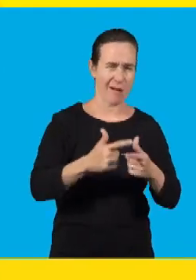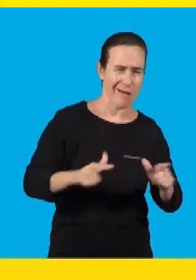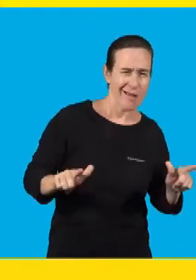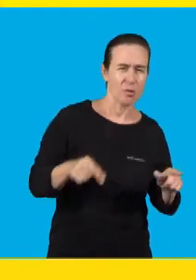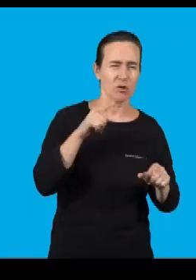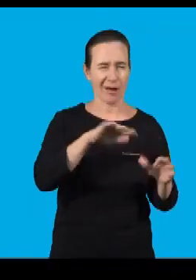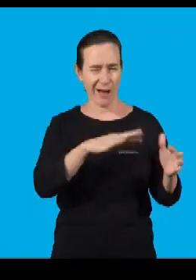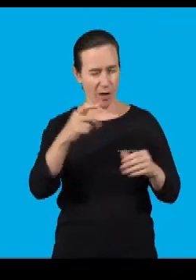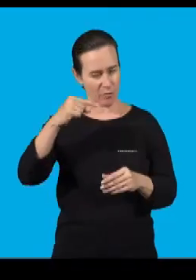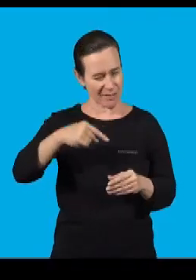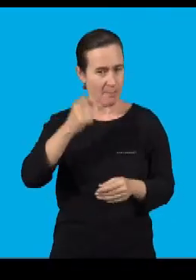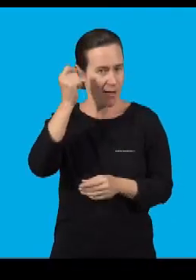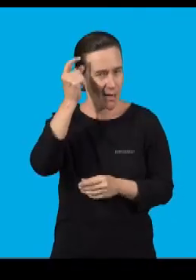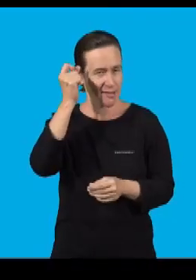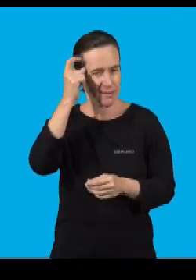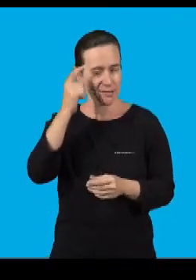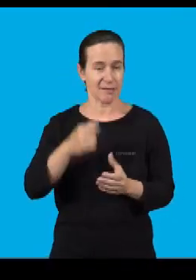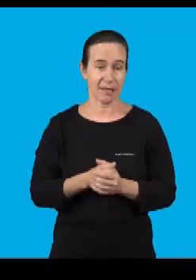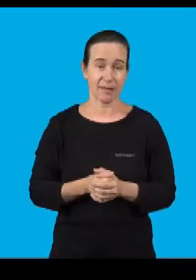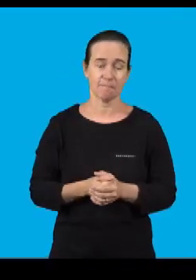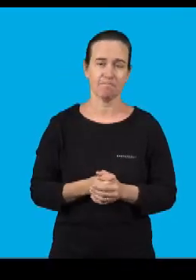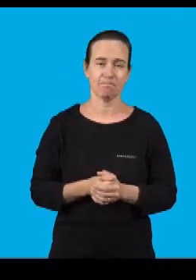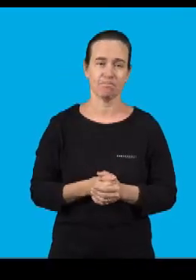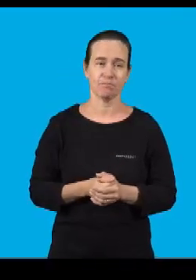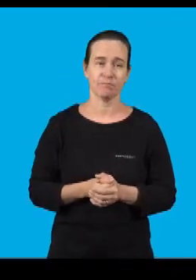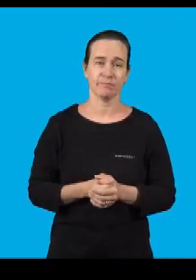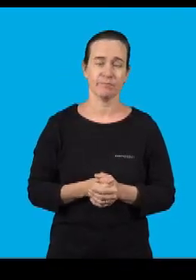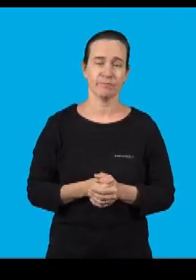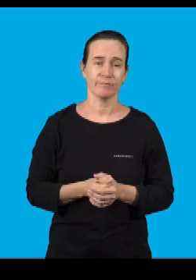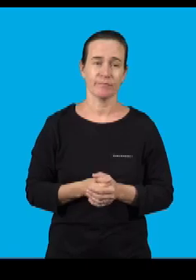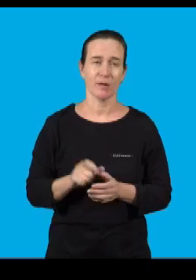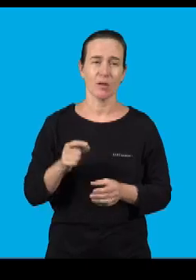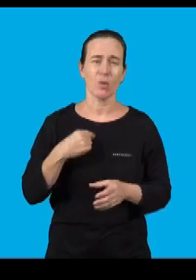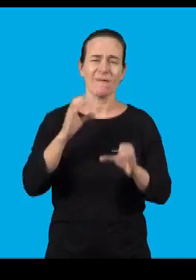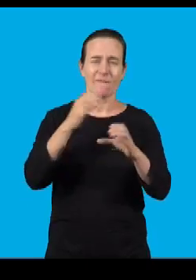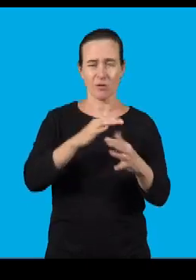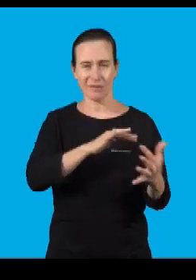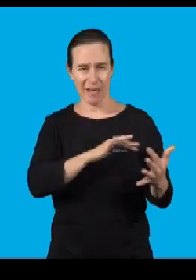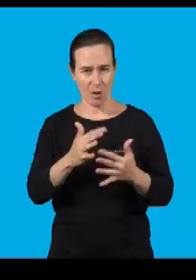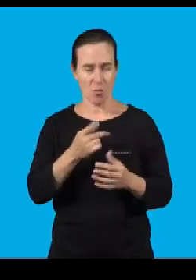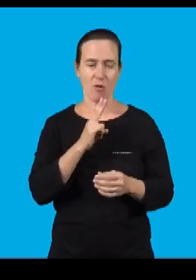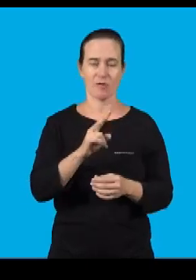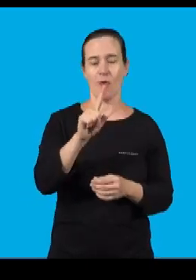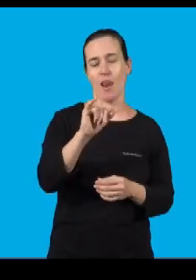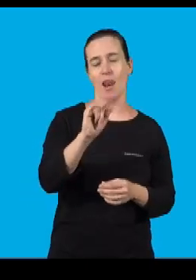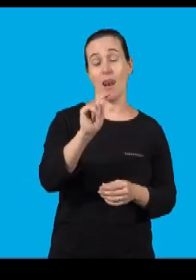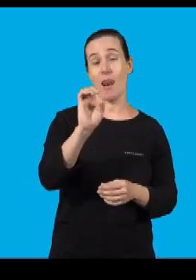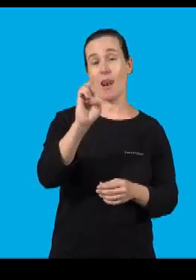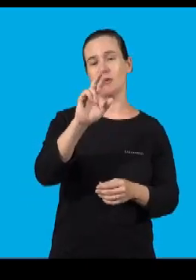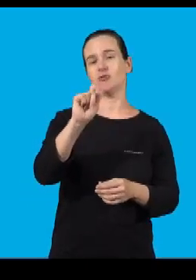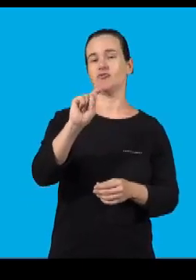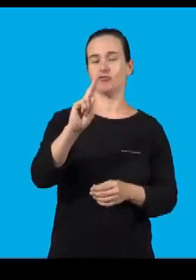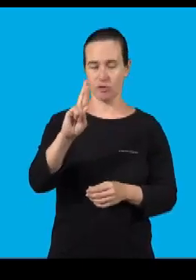features and comprehension strategies. And remember, this was specifically looking at strategies for